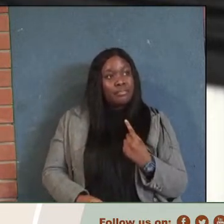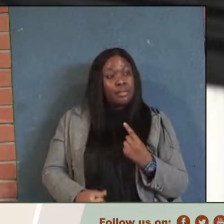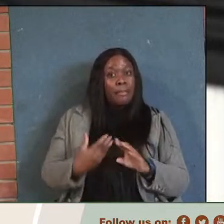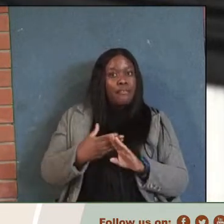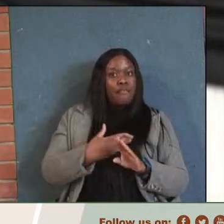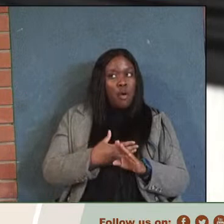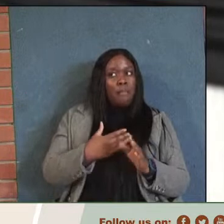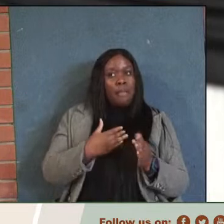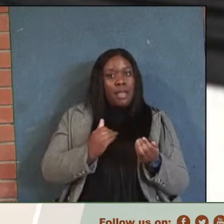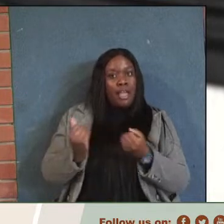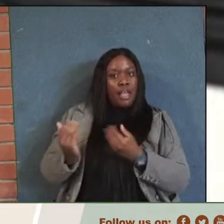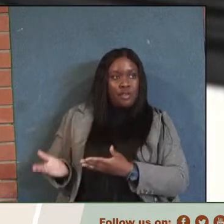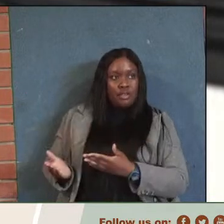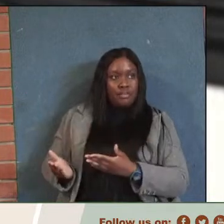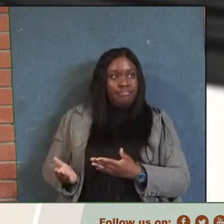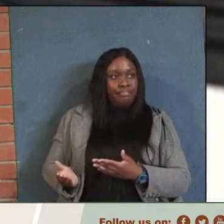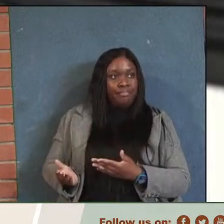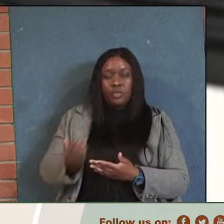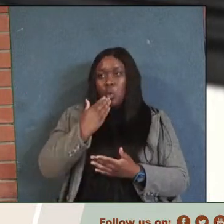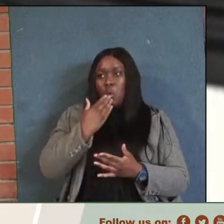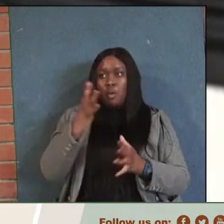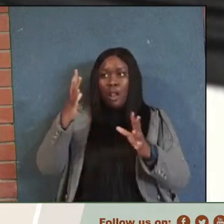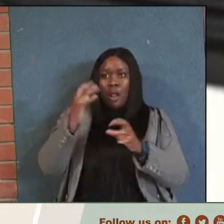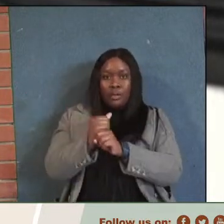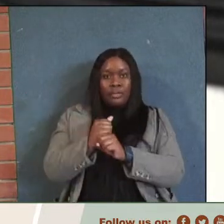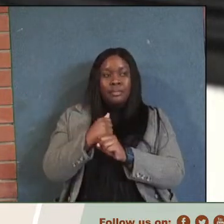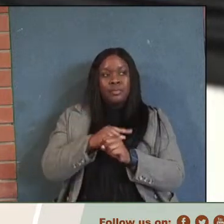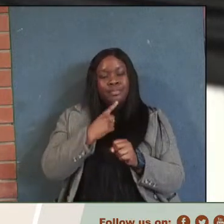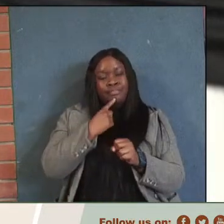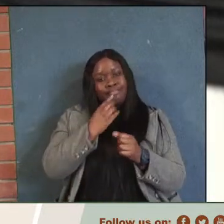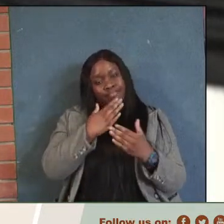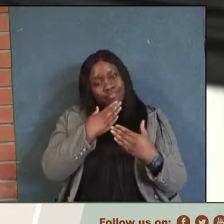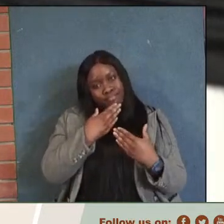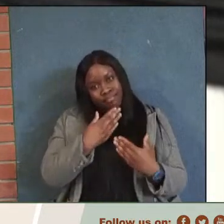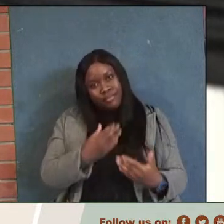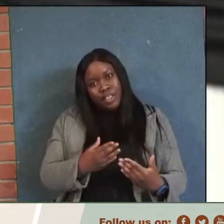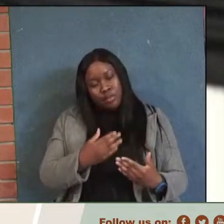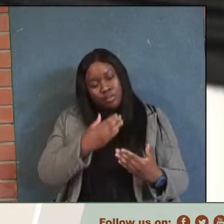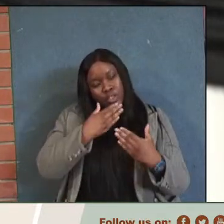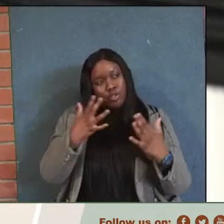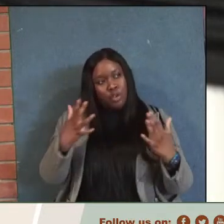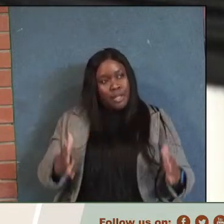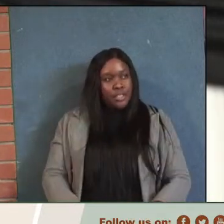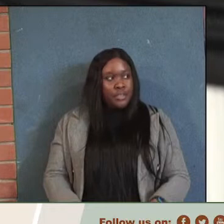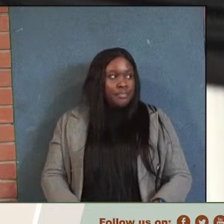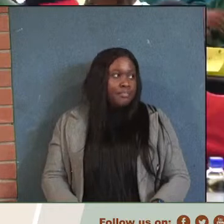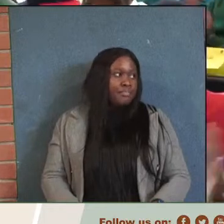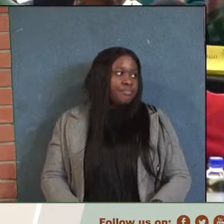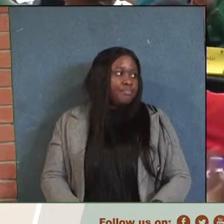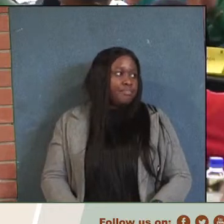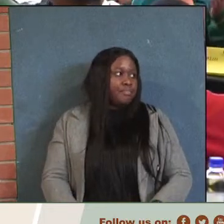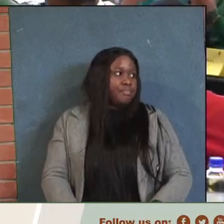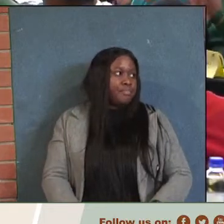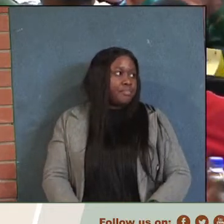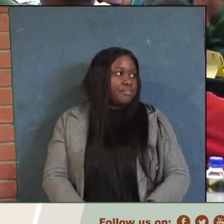before I hand over to those who is going to close, but to thank you. And thank you very much.